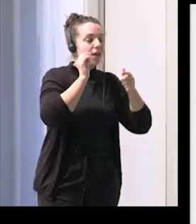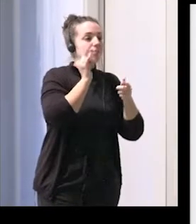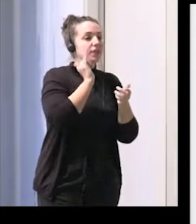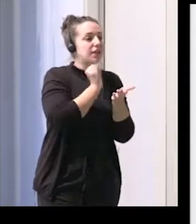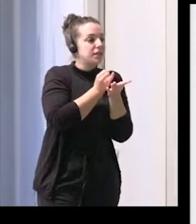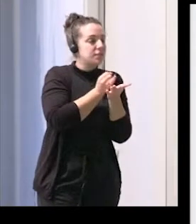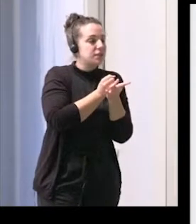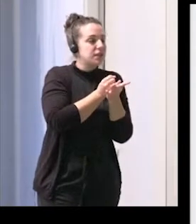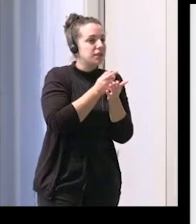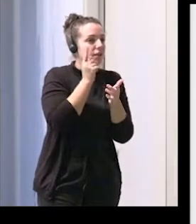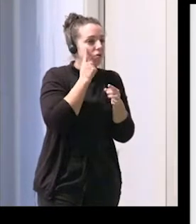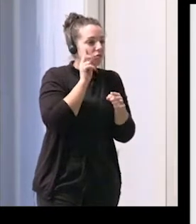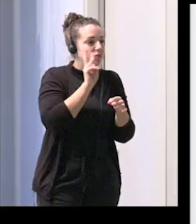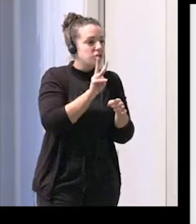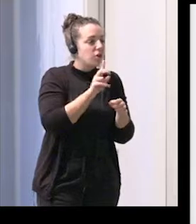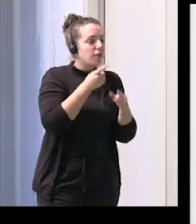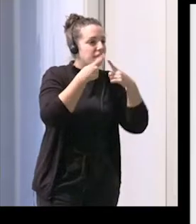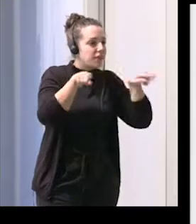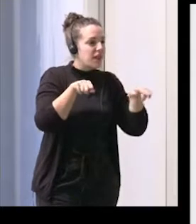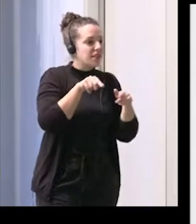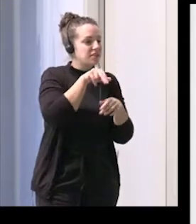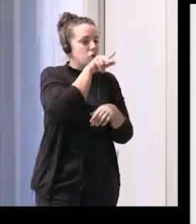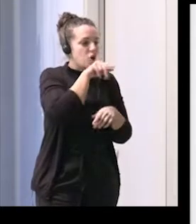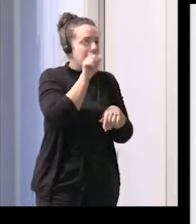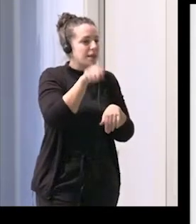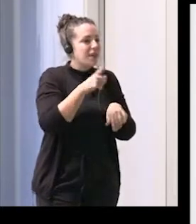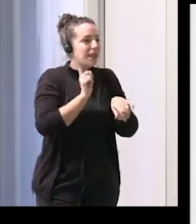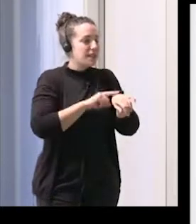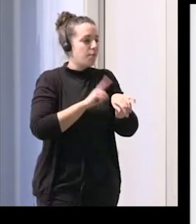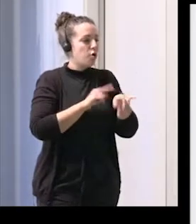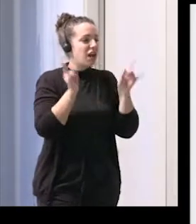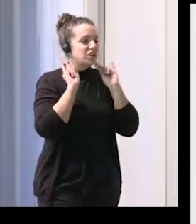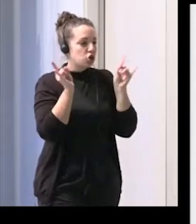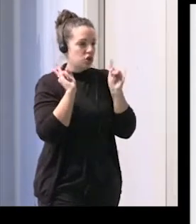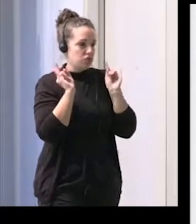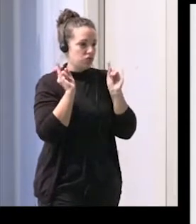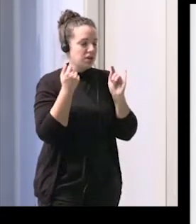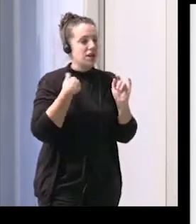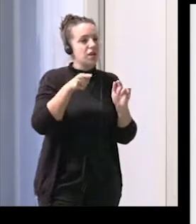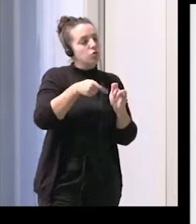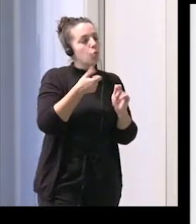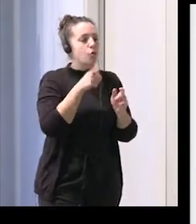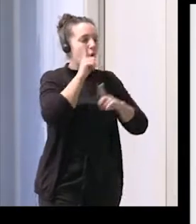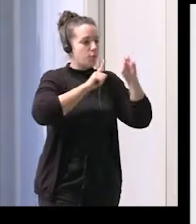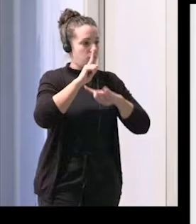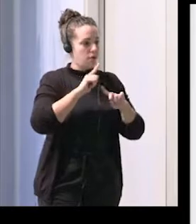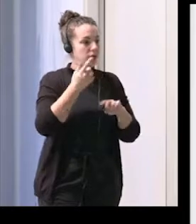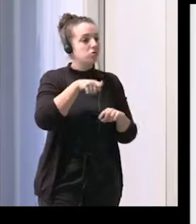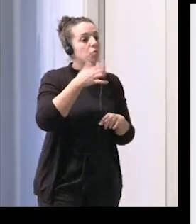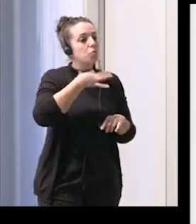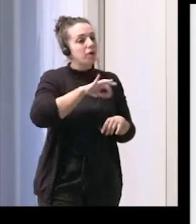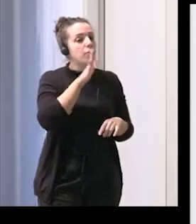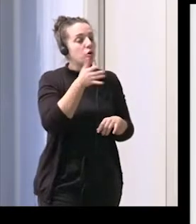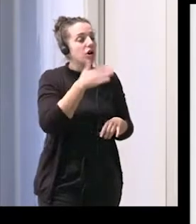differences, interaural timing differences. So that's a bit of a problem. That could be because these children